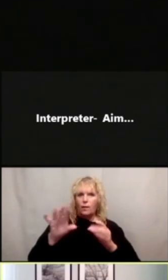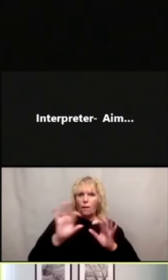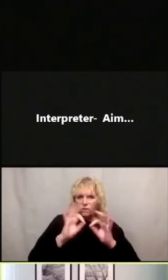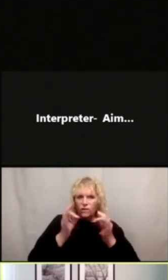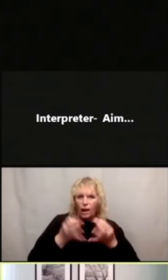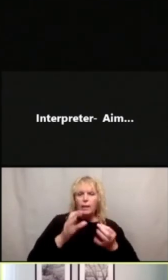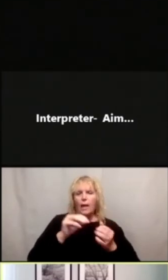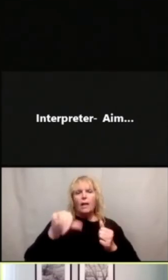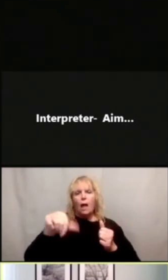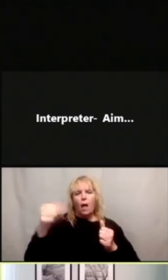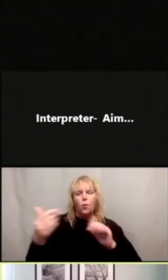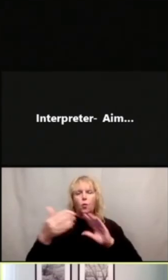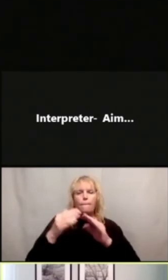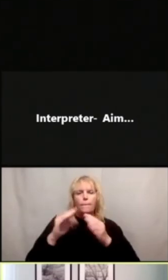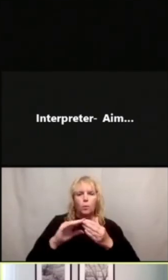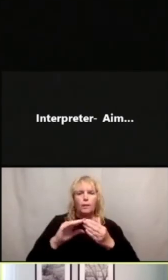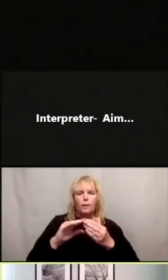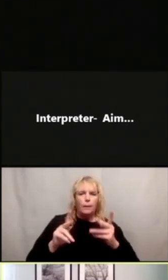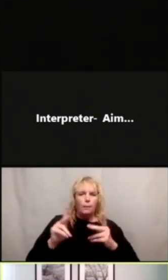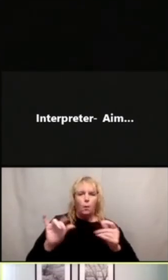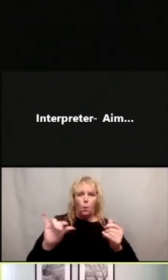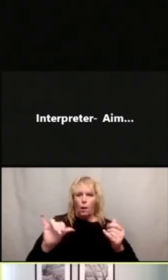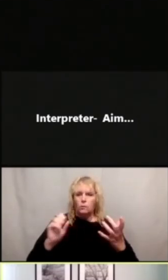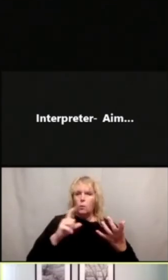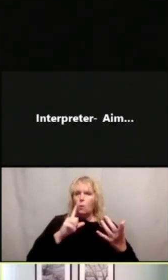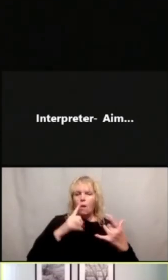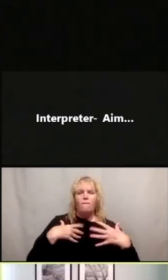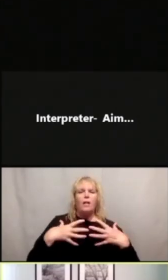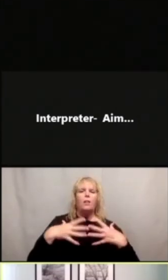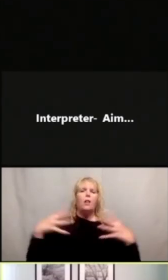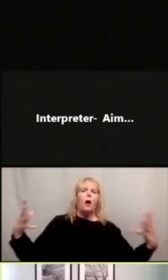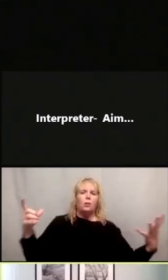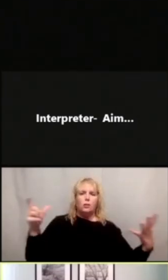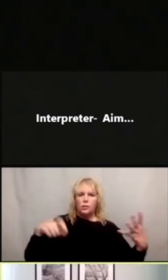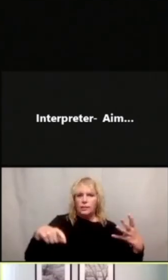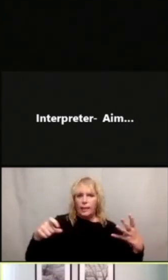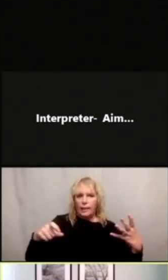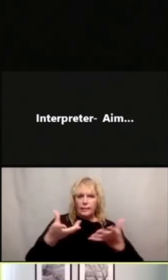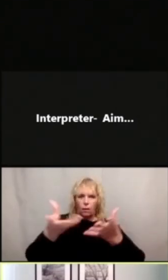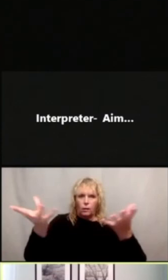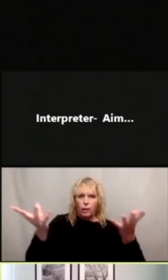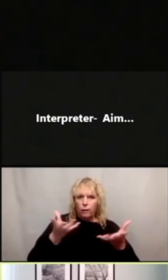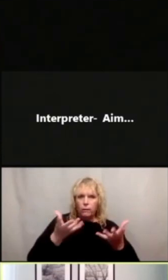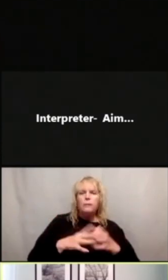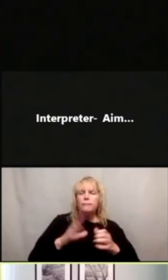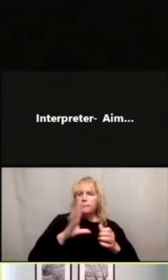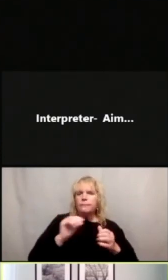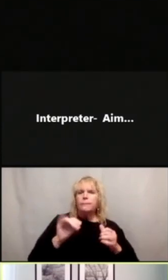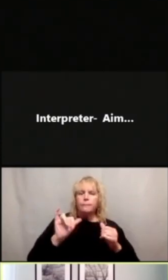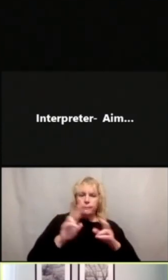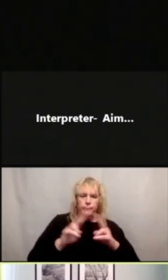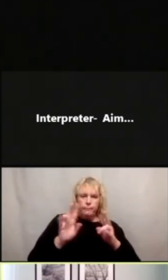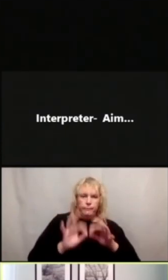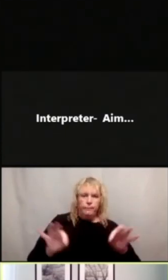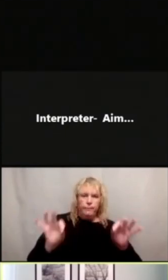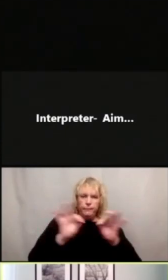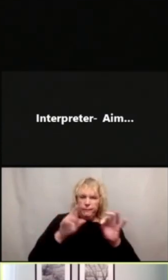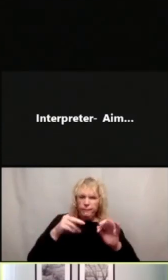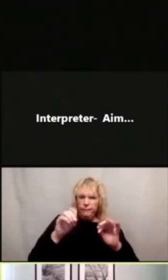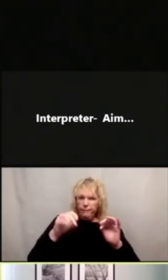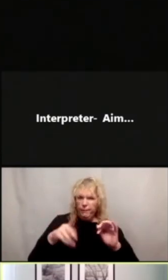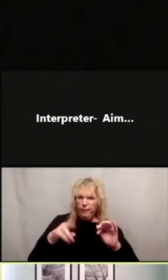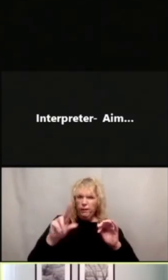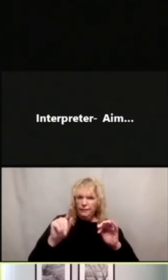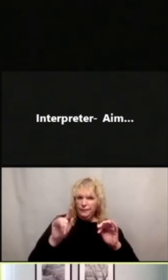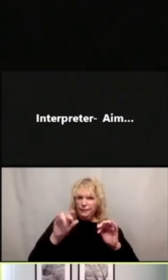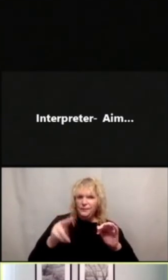members as well. So there's such a need out there, and that I think it's such an important population to learn from and learn